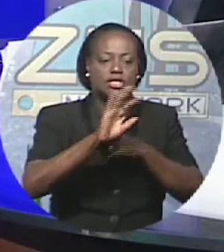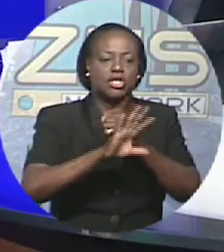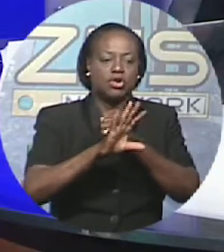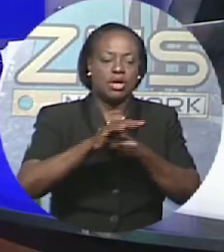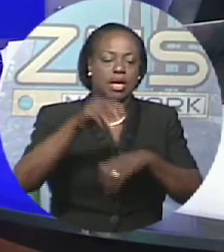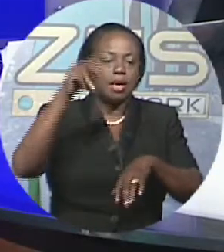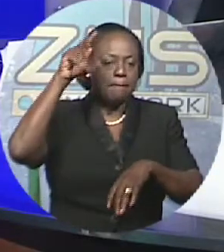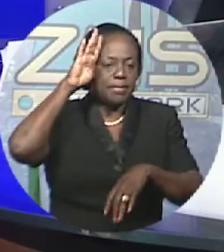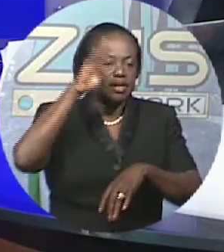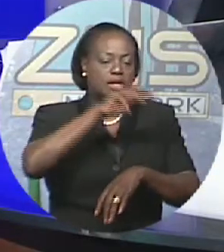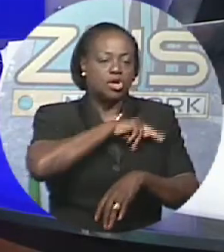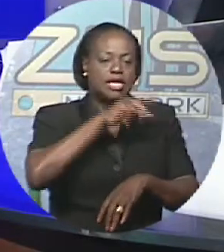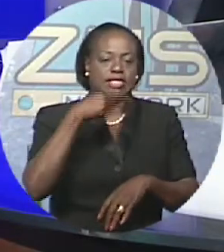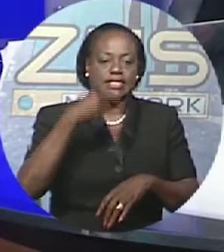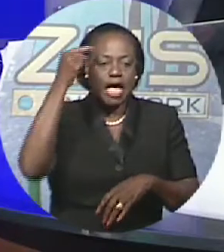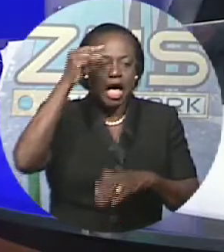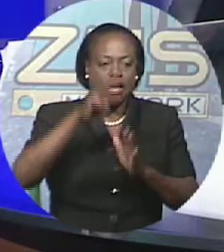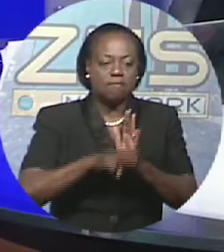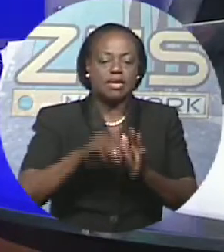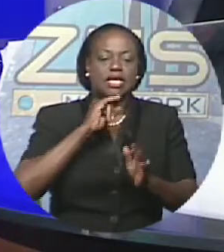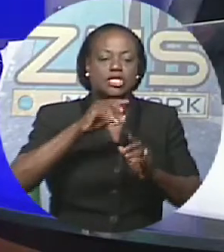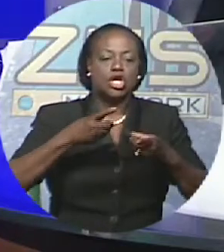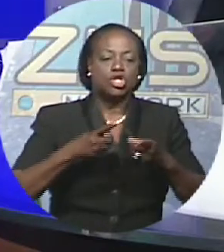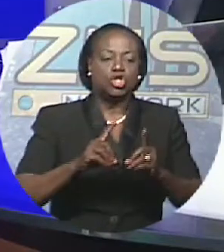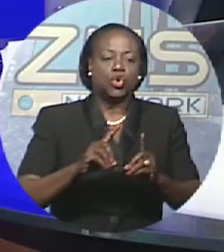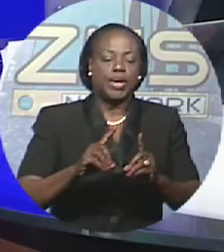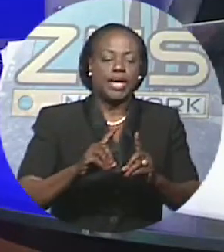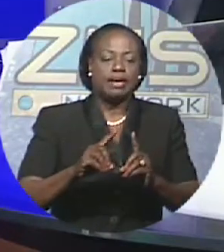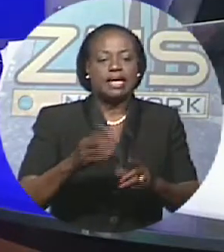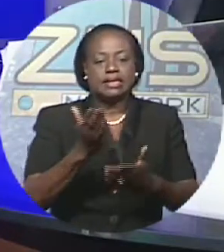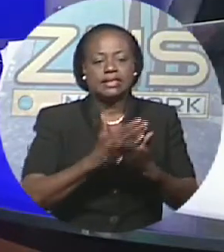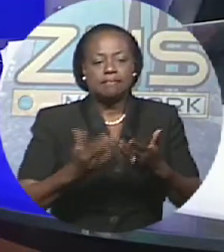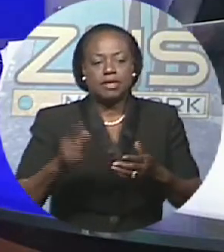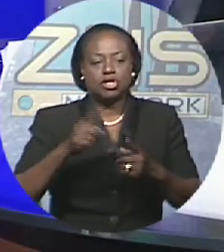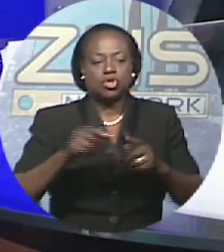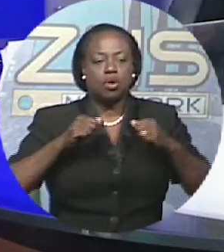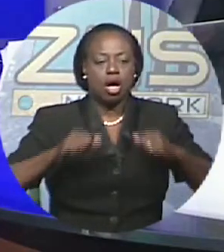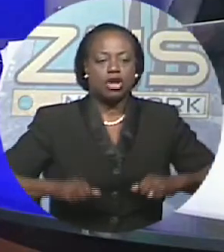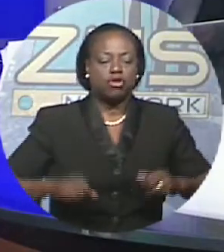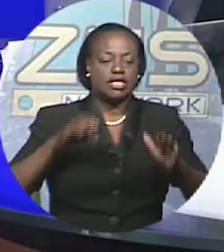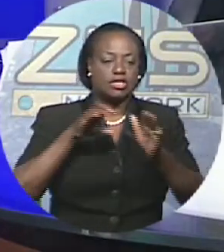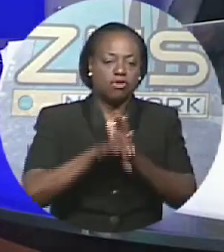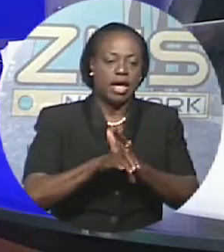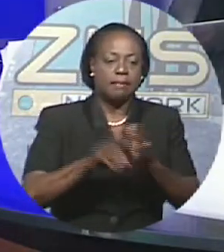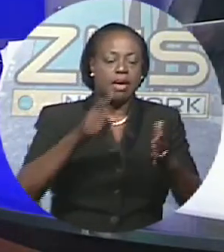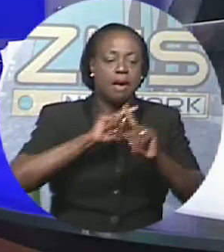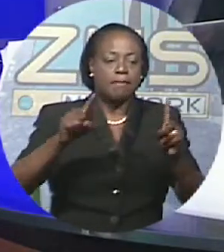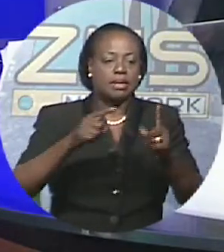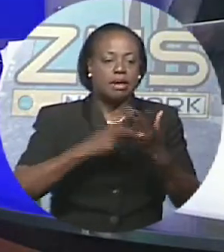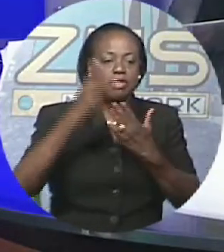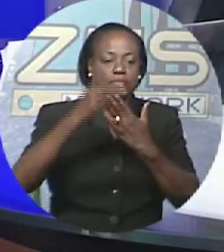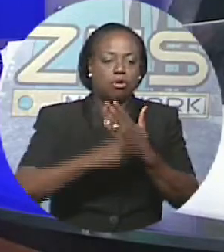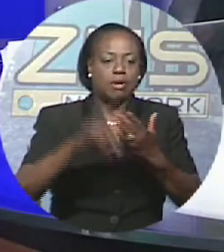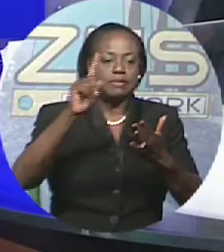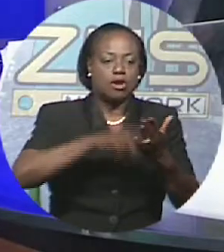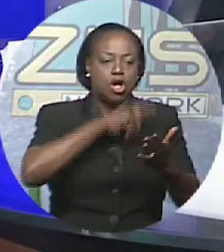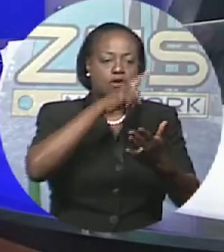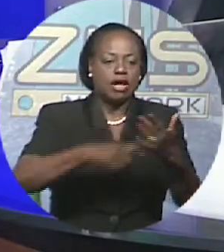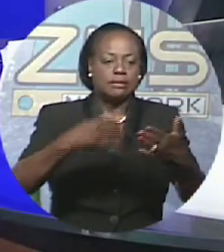single window will significantly simplify regulatory processes and considerably improve their transparency and